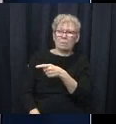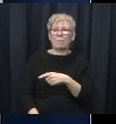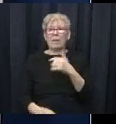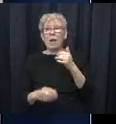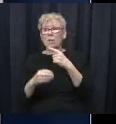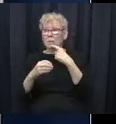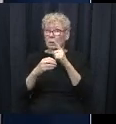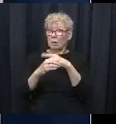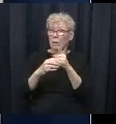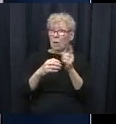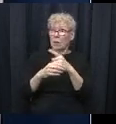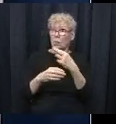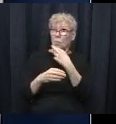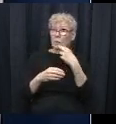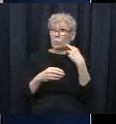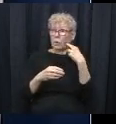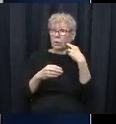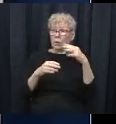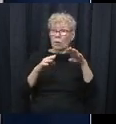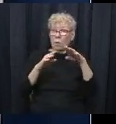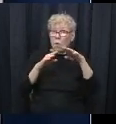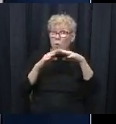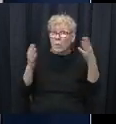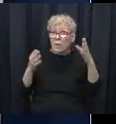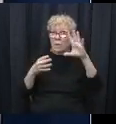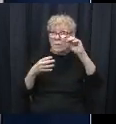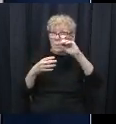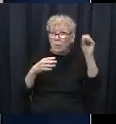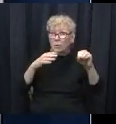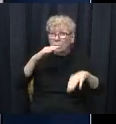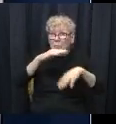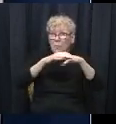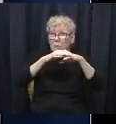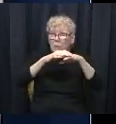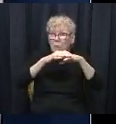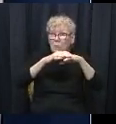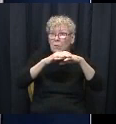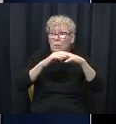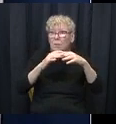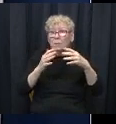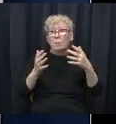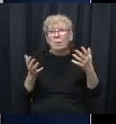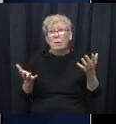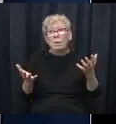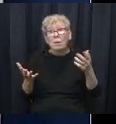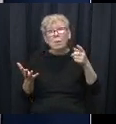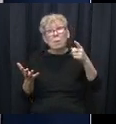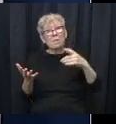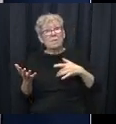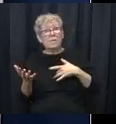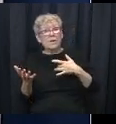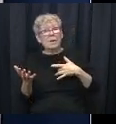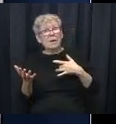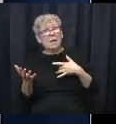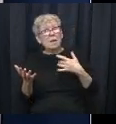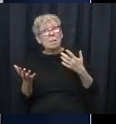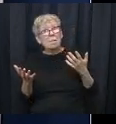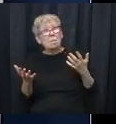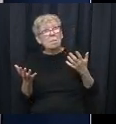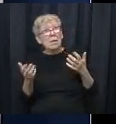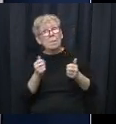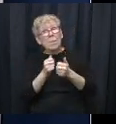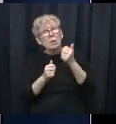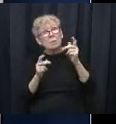most of the people that would go out to these businesses are people who have yet to qualify to get a vaccine. And there was a study that got a lot